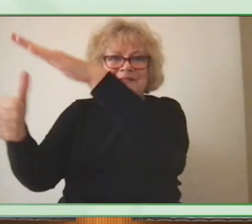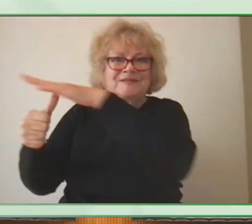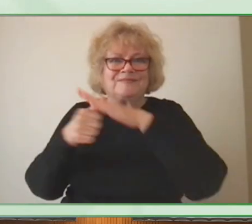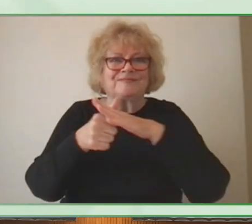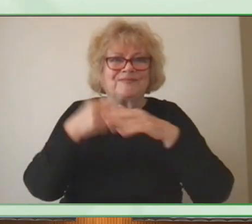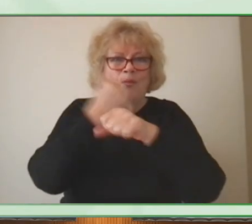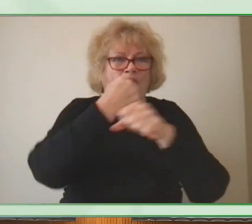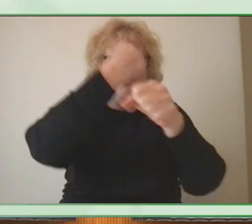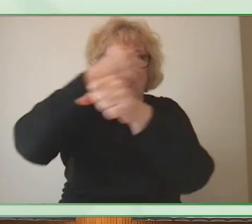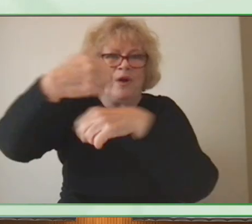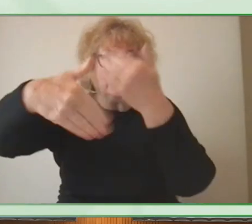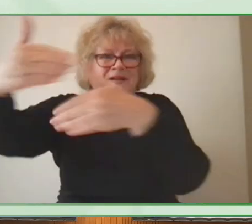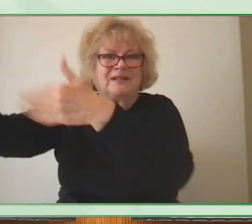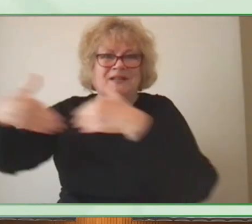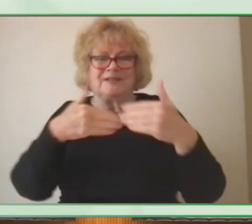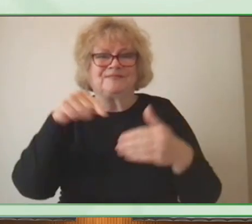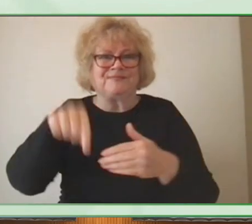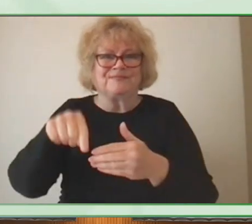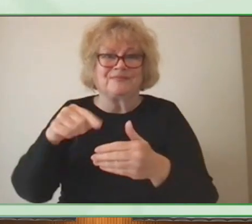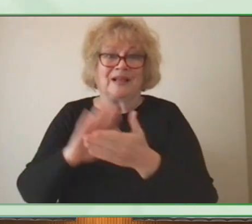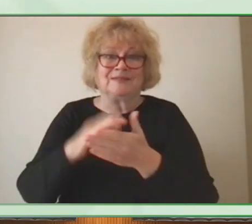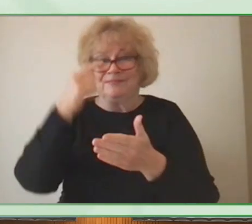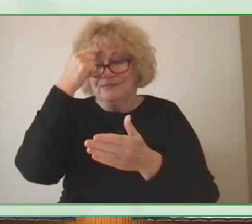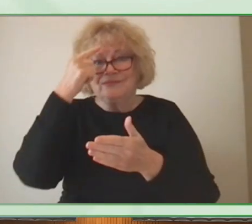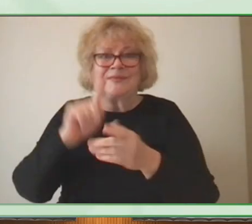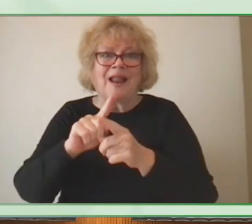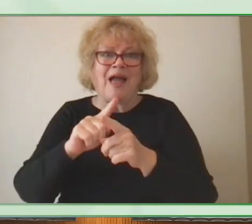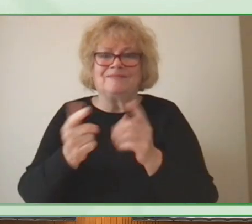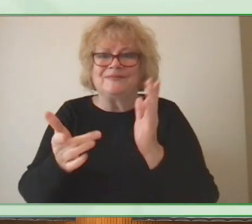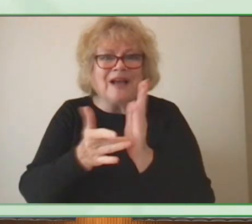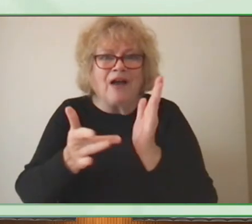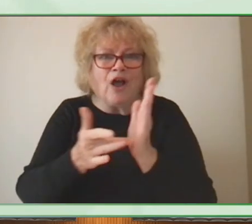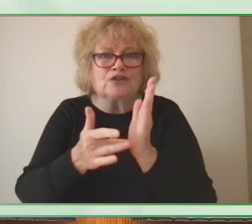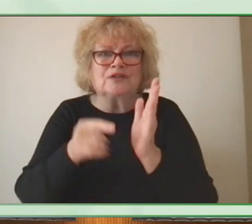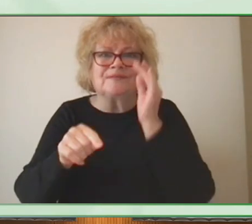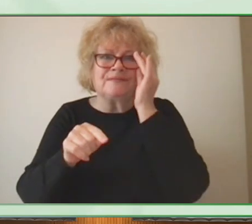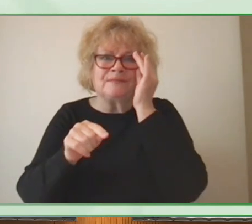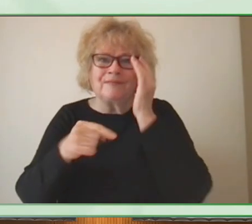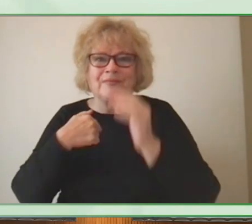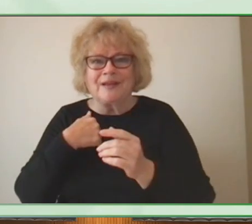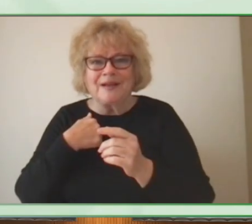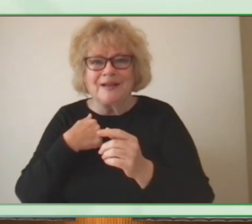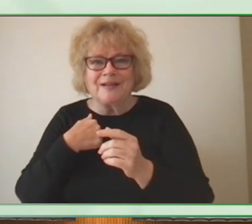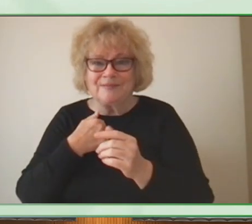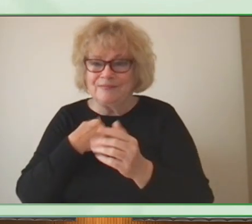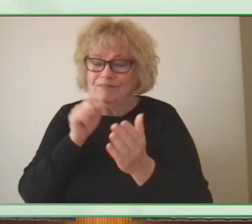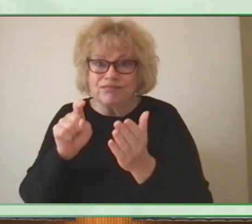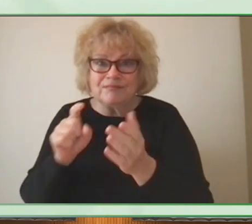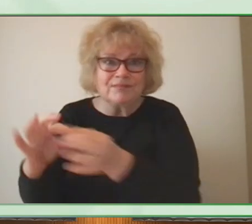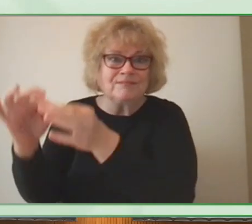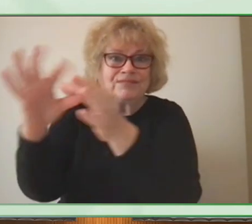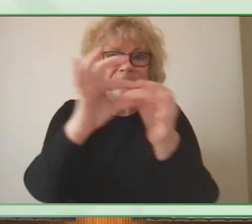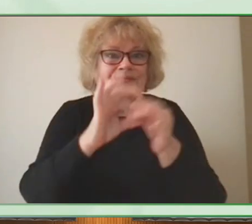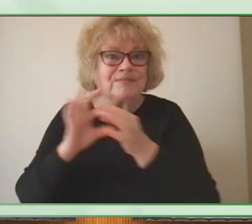to evacuate, to find a transport for evacuations. We use Zoom, for example,